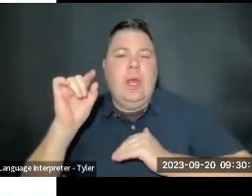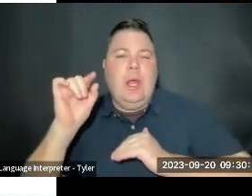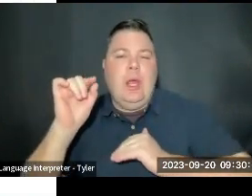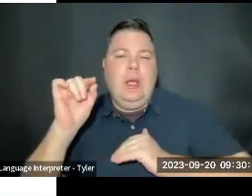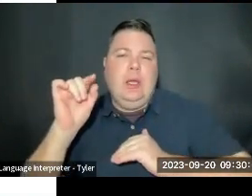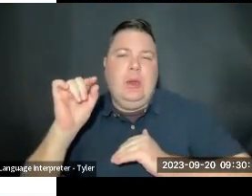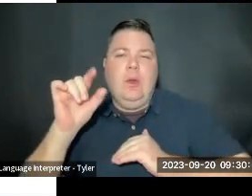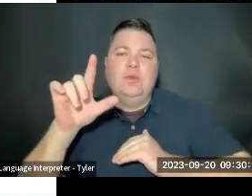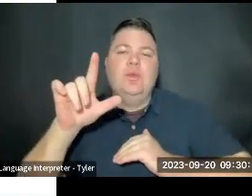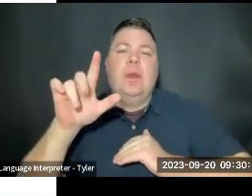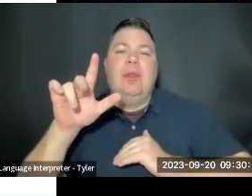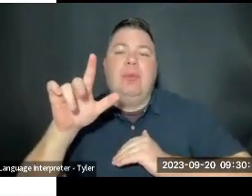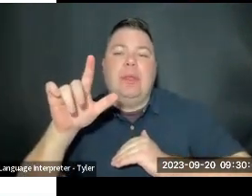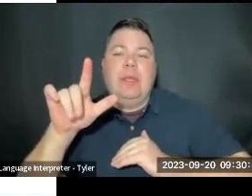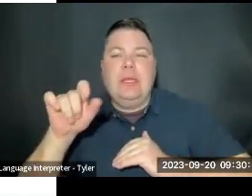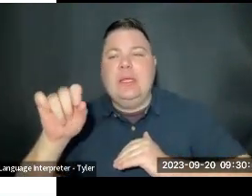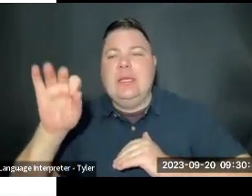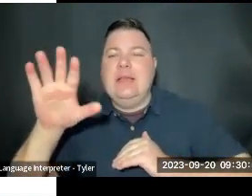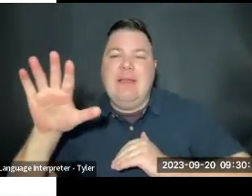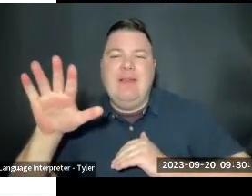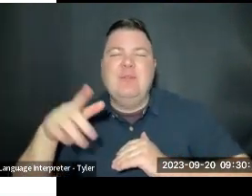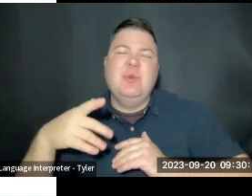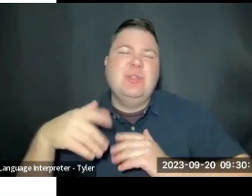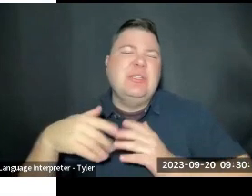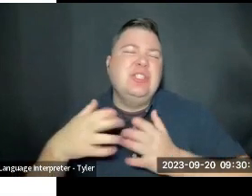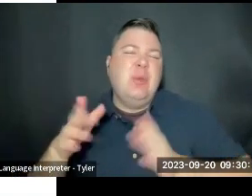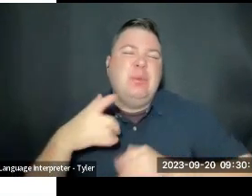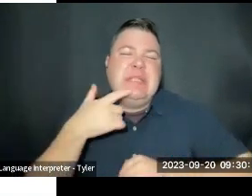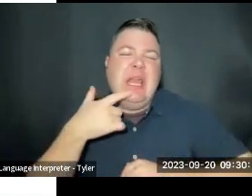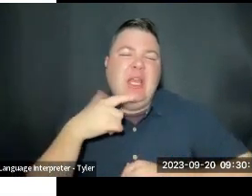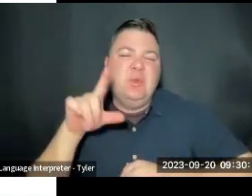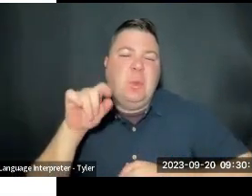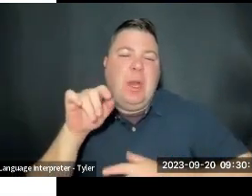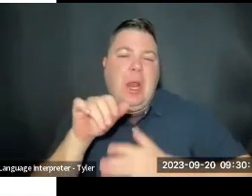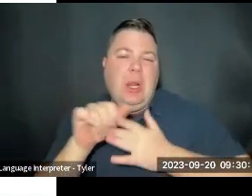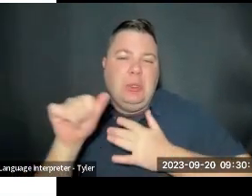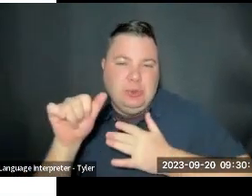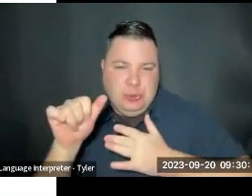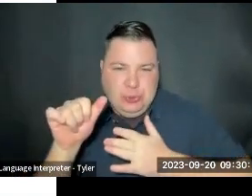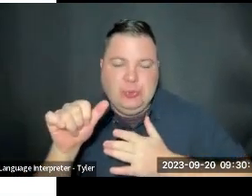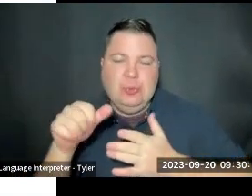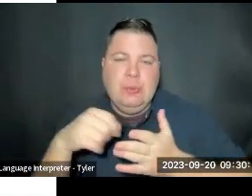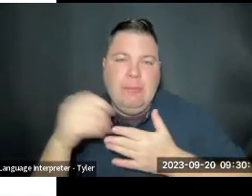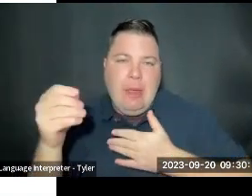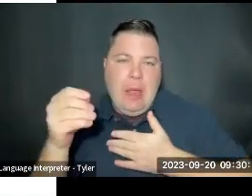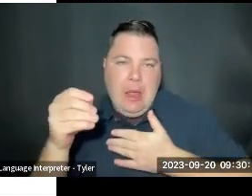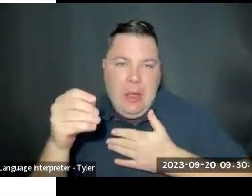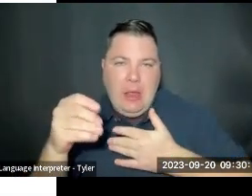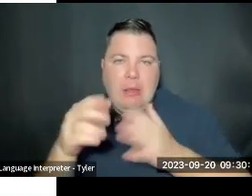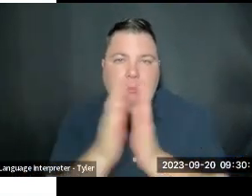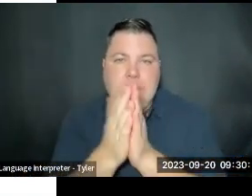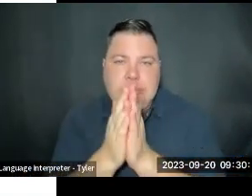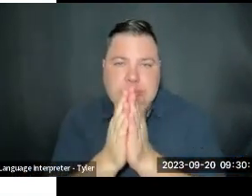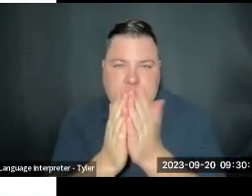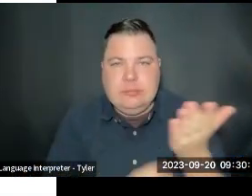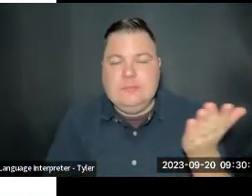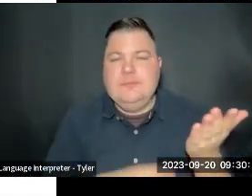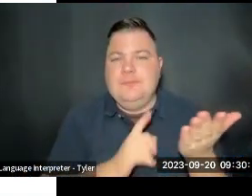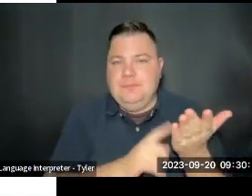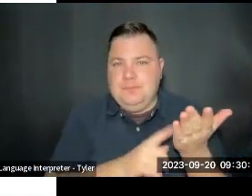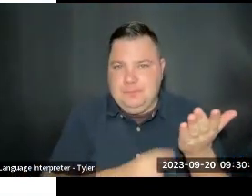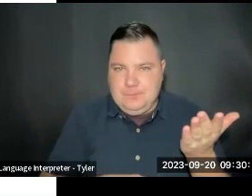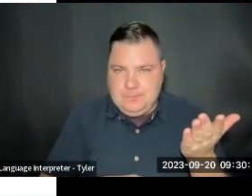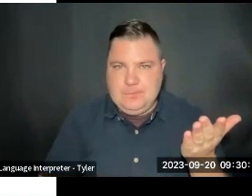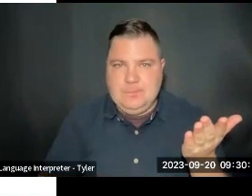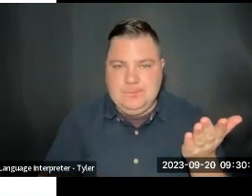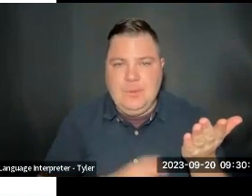$23.95. So we kind of generally say it's about $20 to have to partake in having that manual